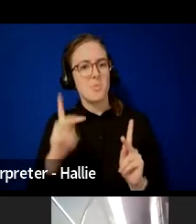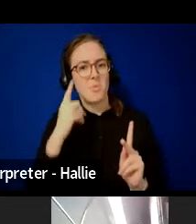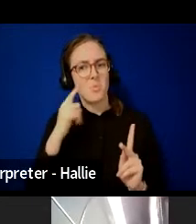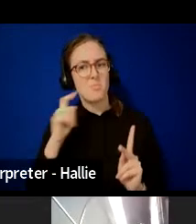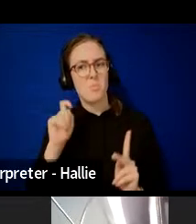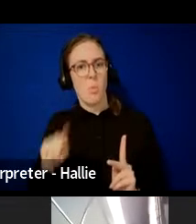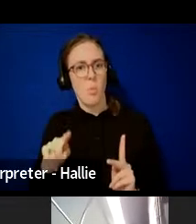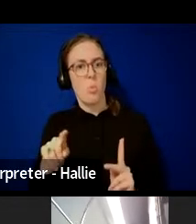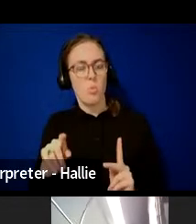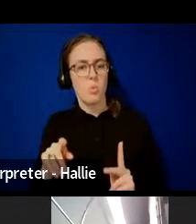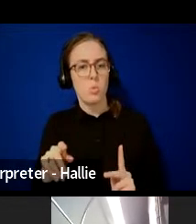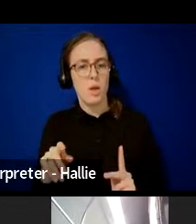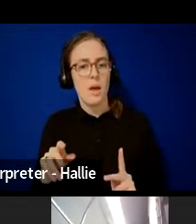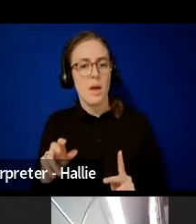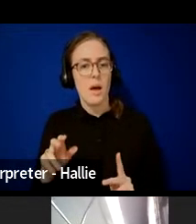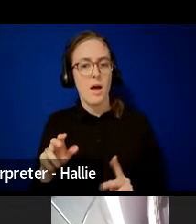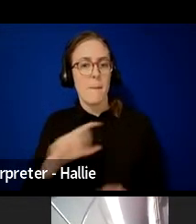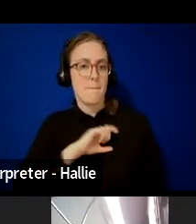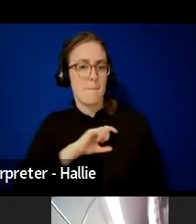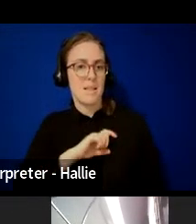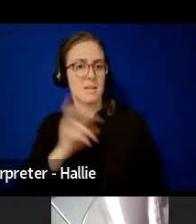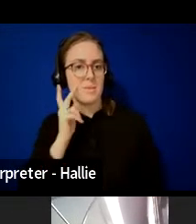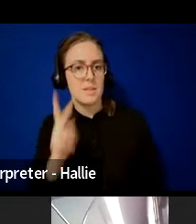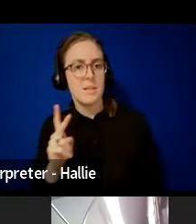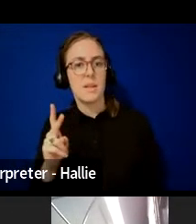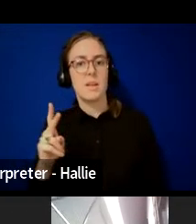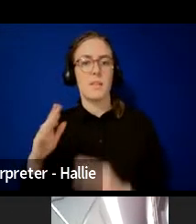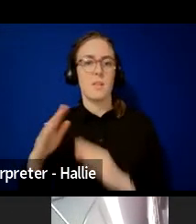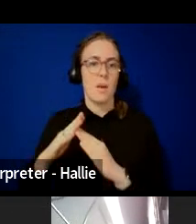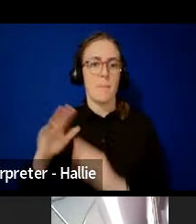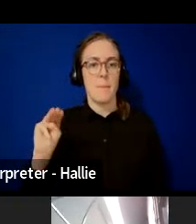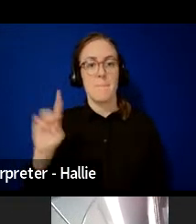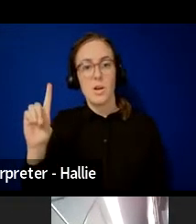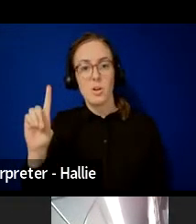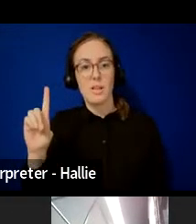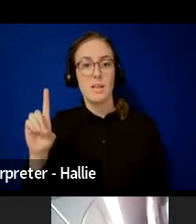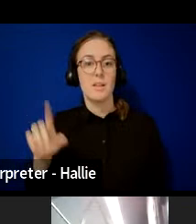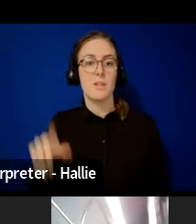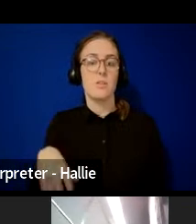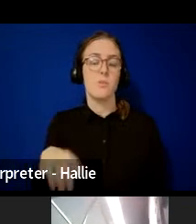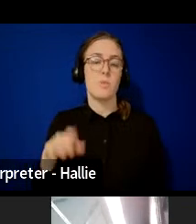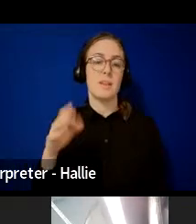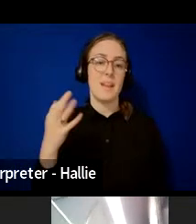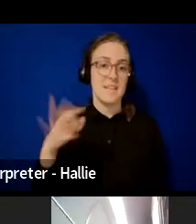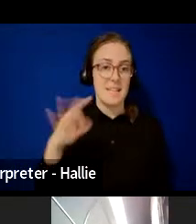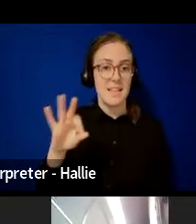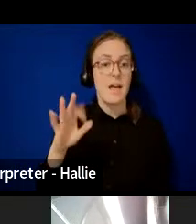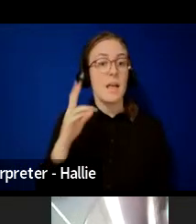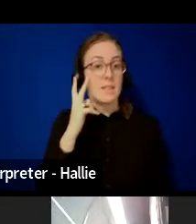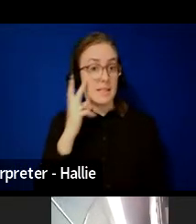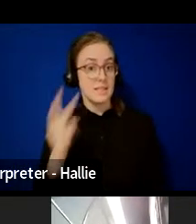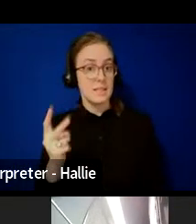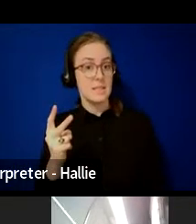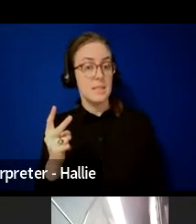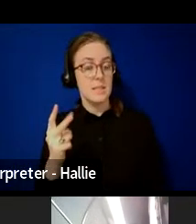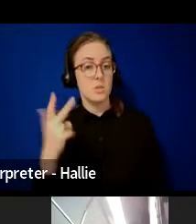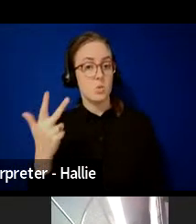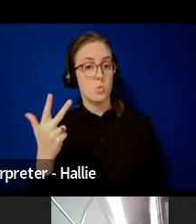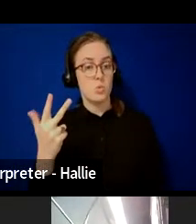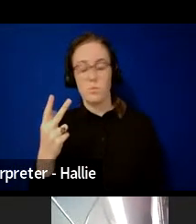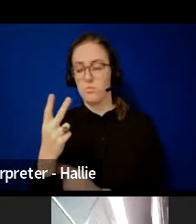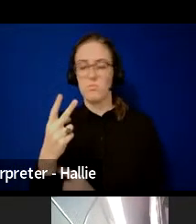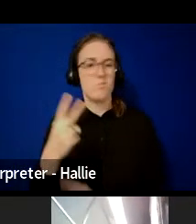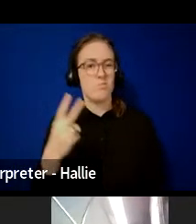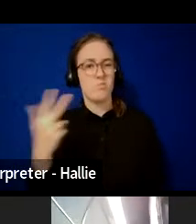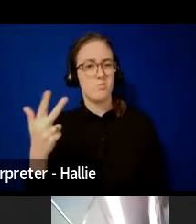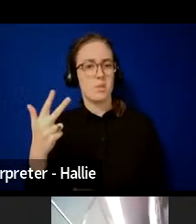up on the top of Maryland or close to 19th Street, and they see 2 and 3 police cars sitting there during the night. And then during